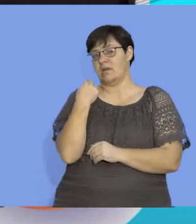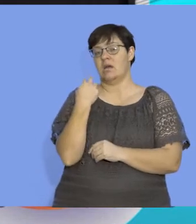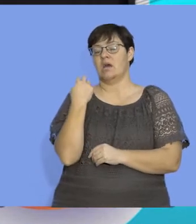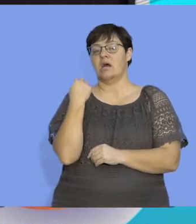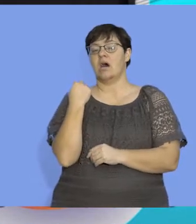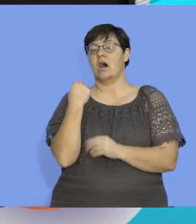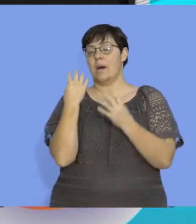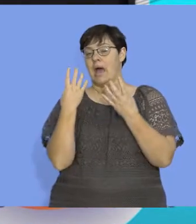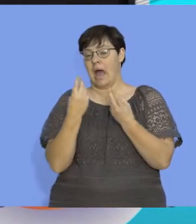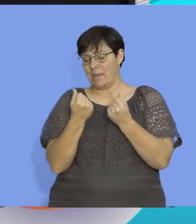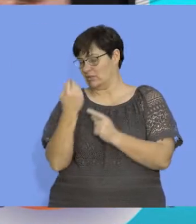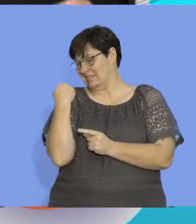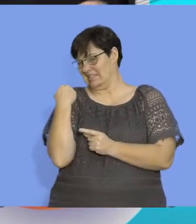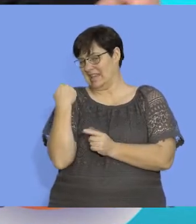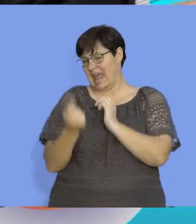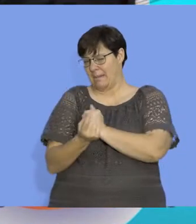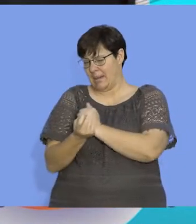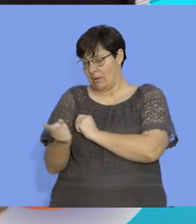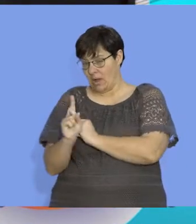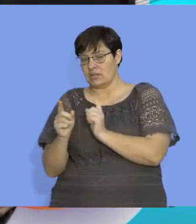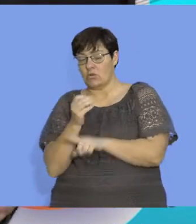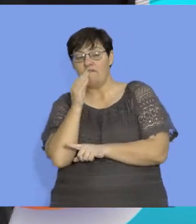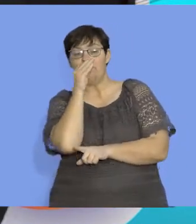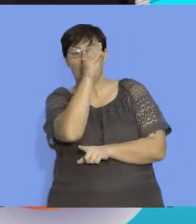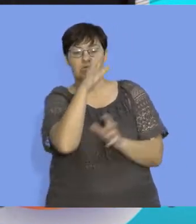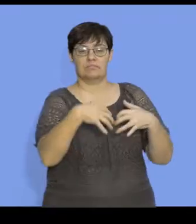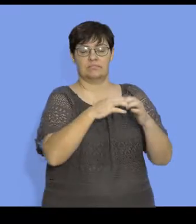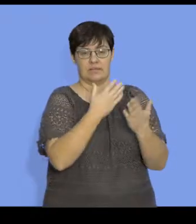figures in order to project for the future.